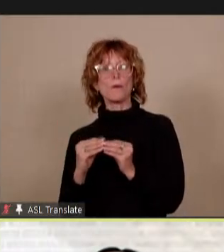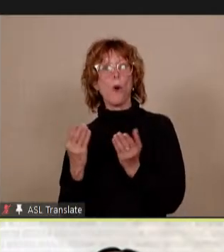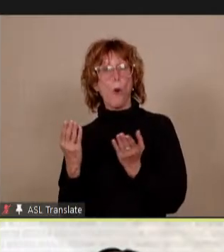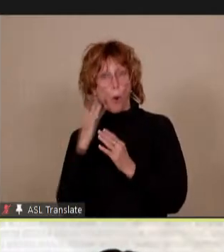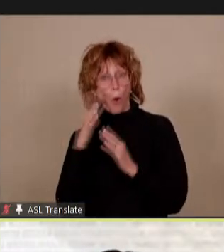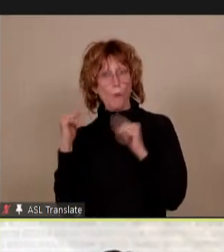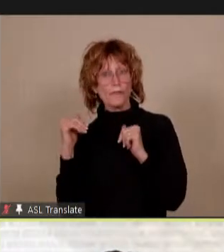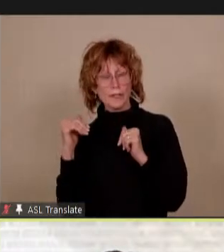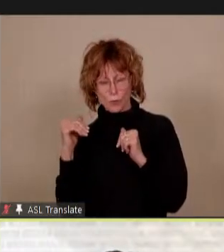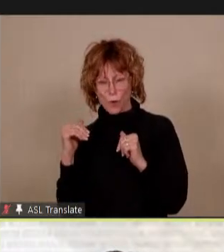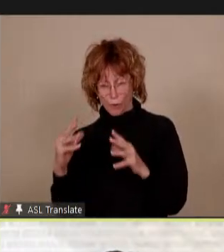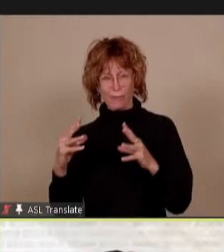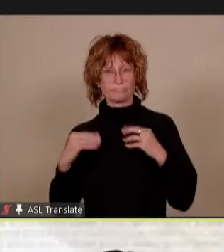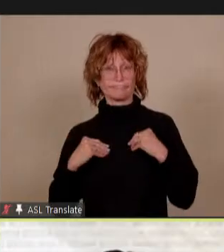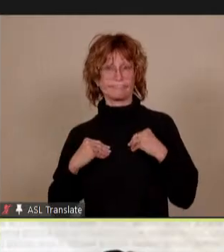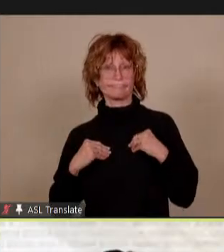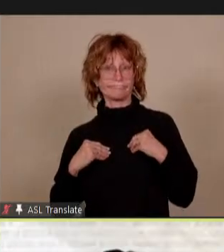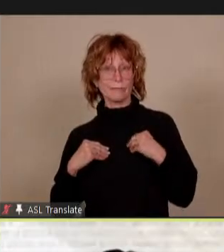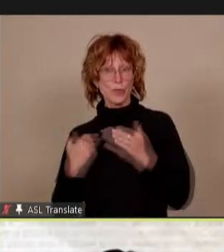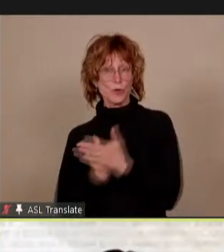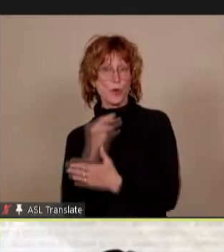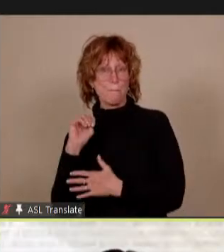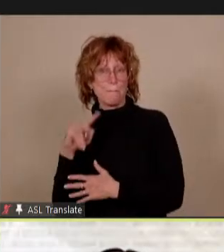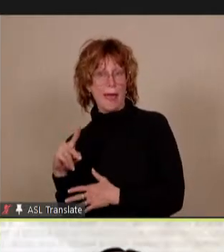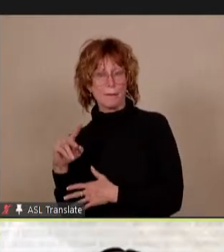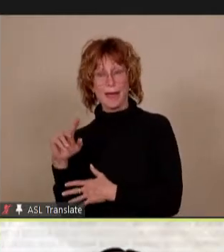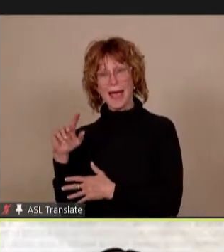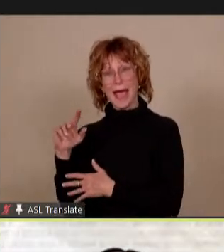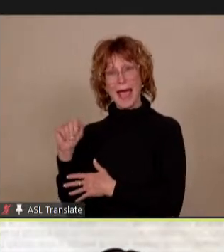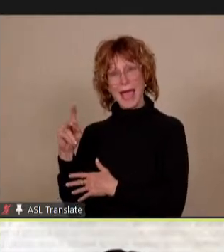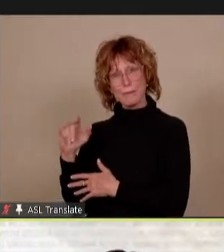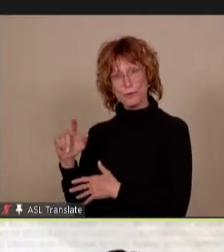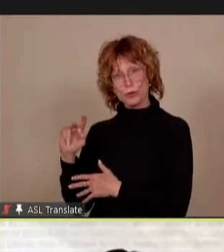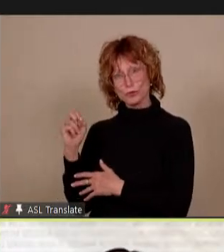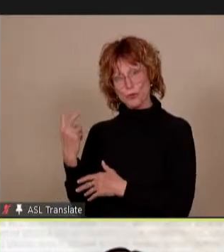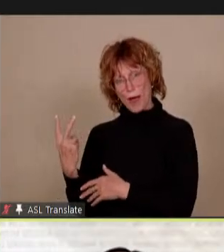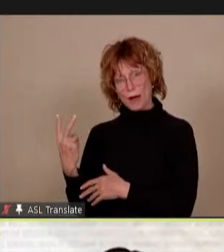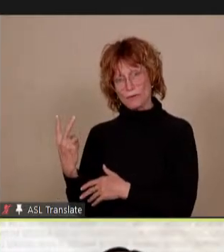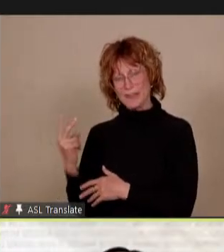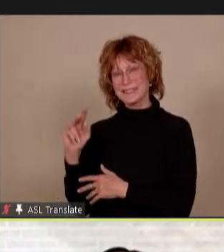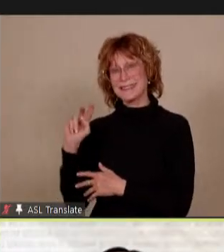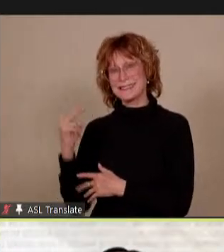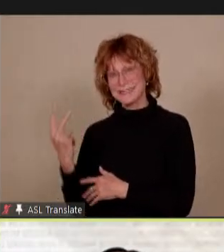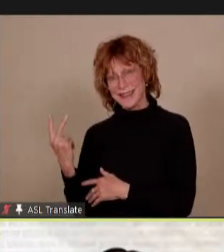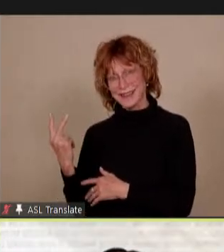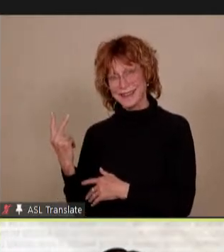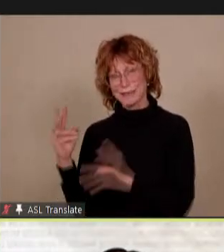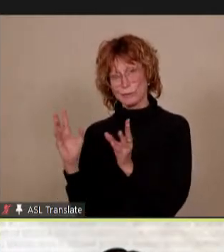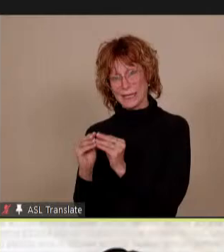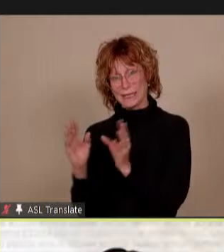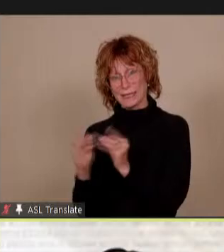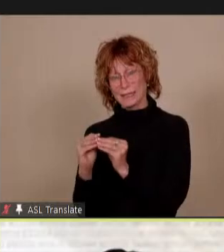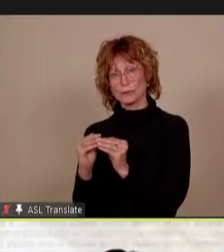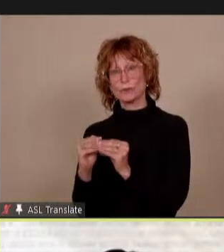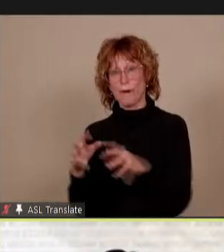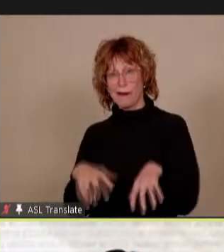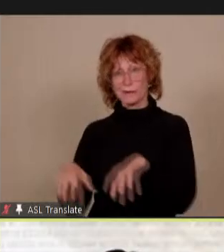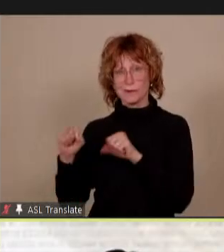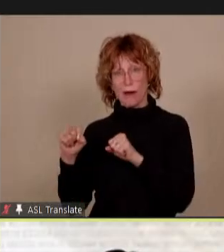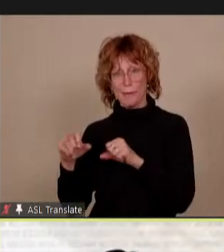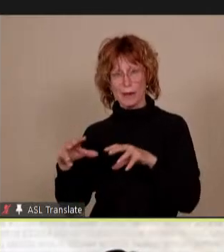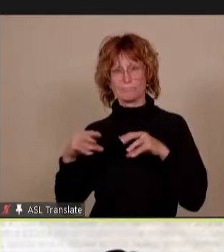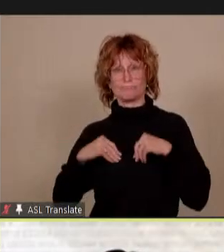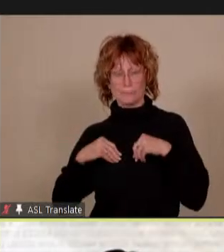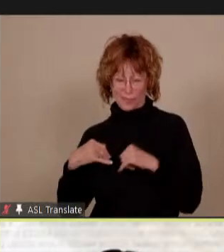map. April 12th would be the second reading or the actual adoption of the ordinance adopting the final map. And that